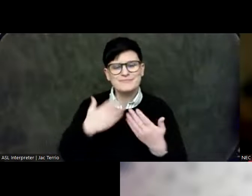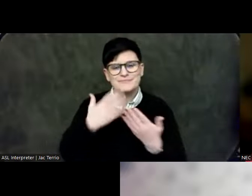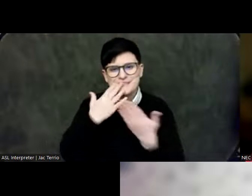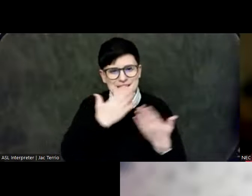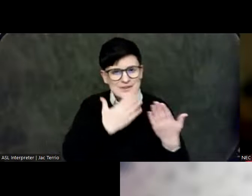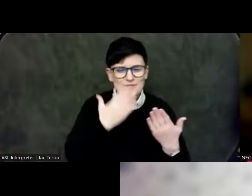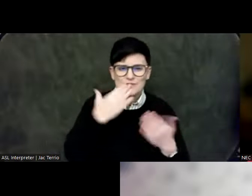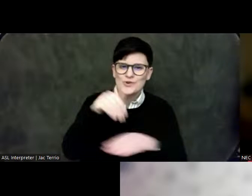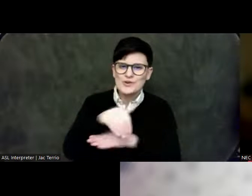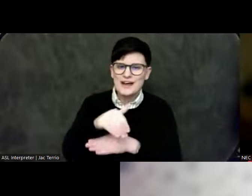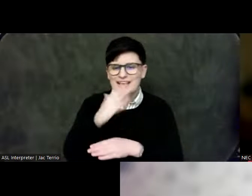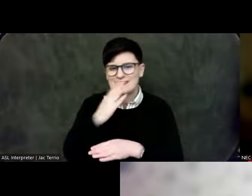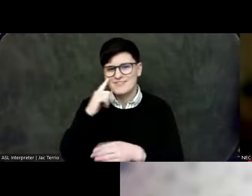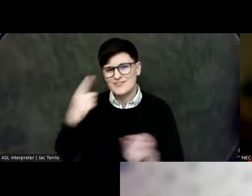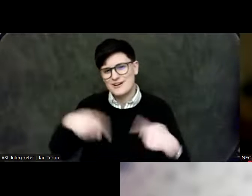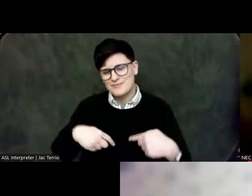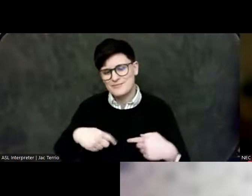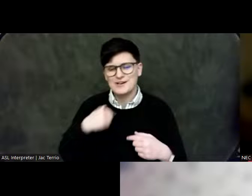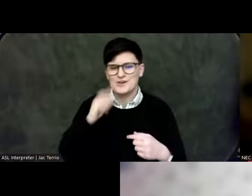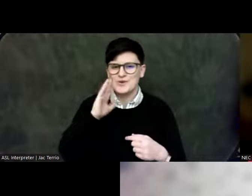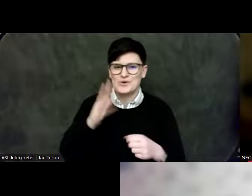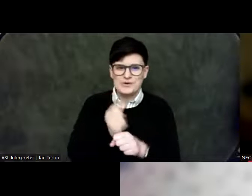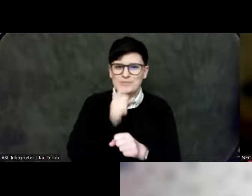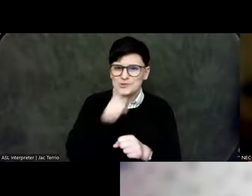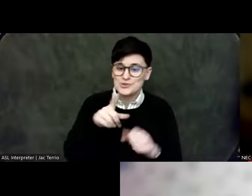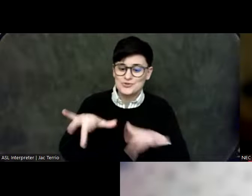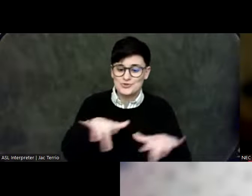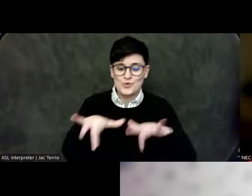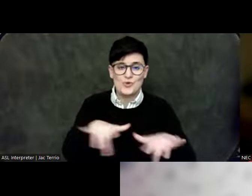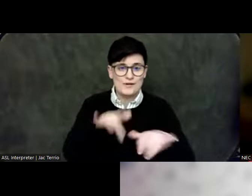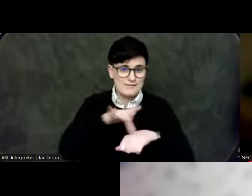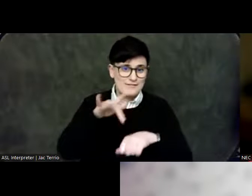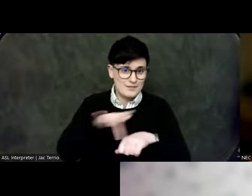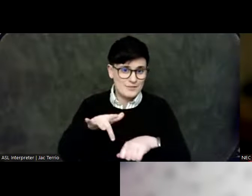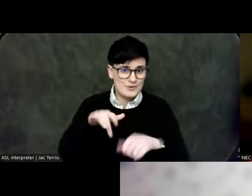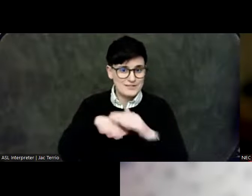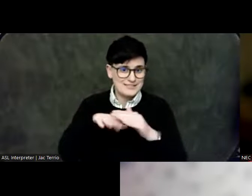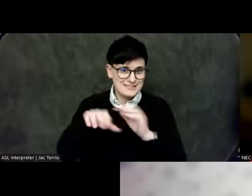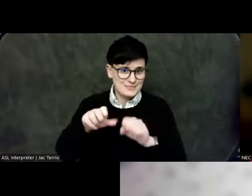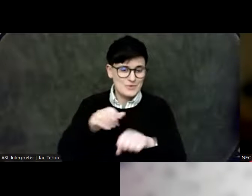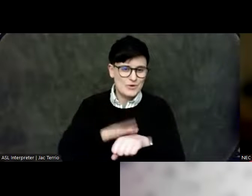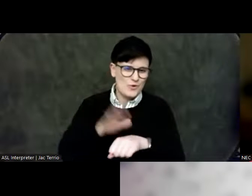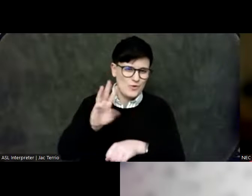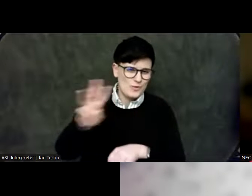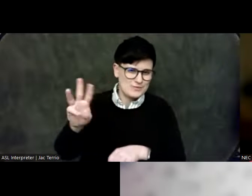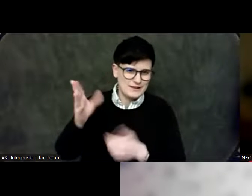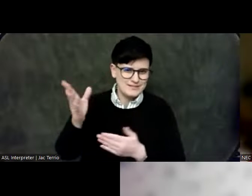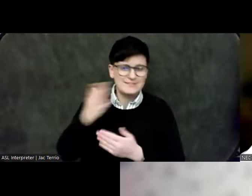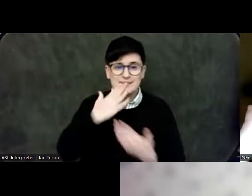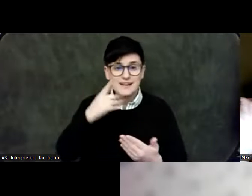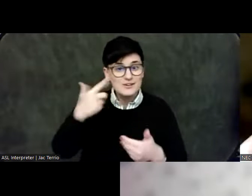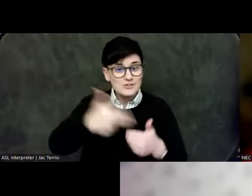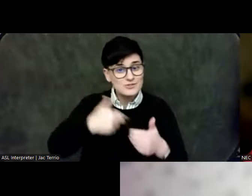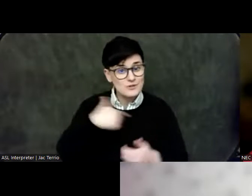evening. Thanks for joining us, and we'll make sure the recording is accessible on our website. So thanks for joining us, Michelle.